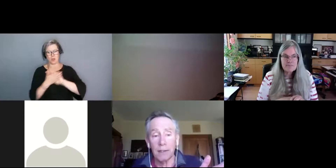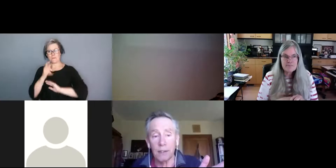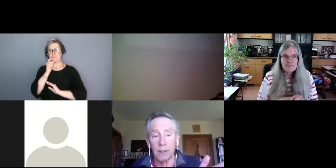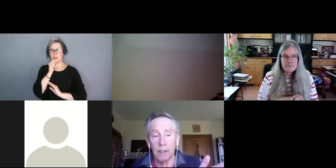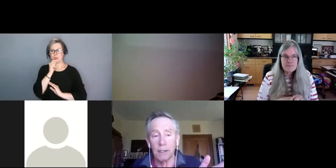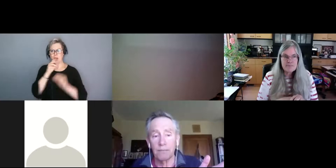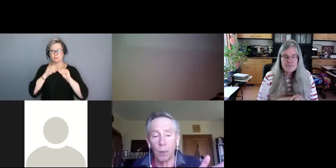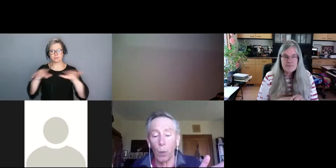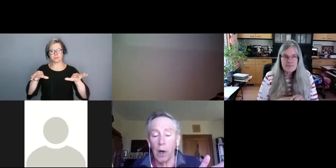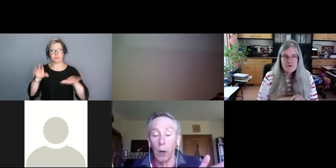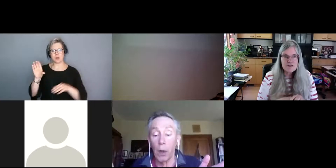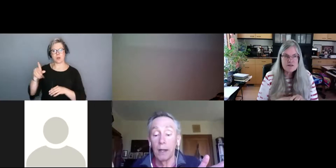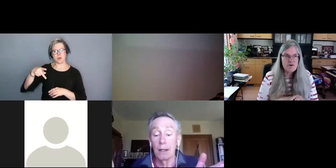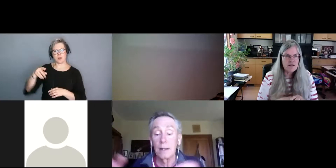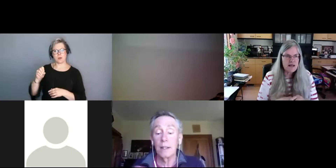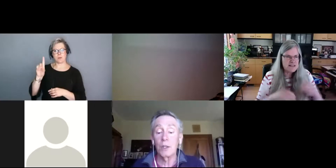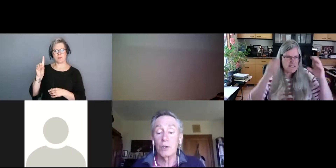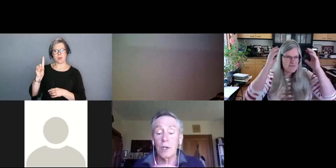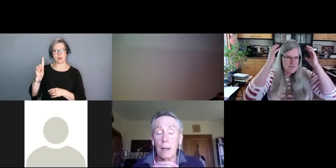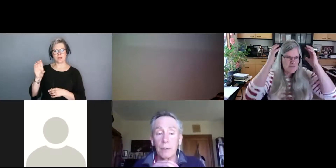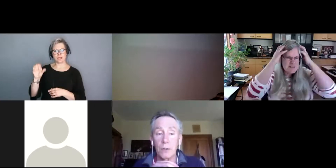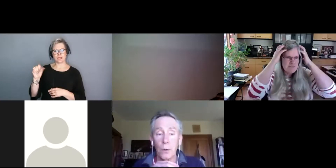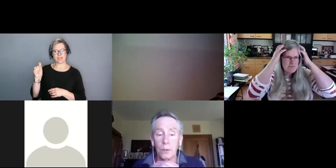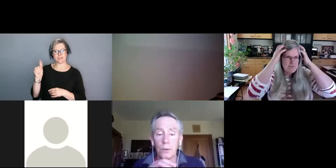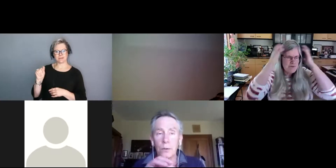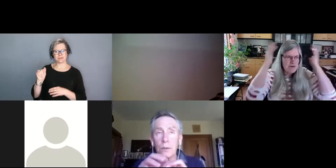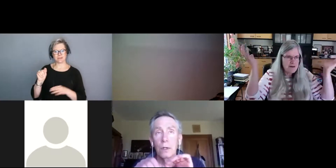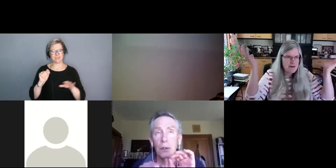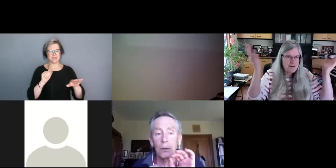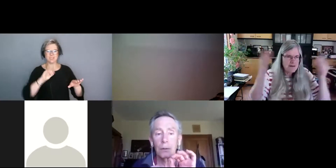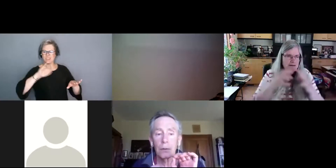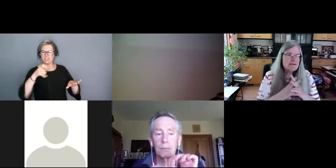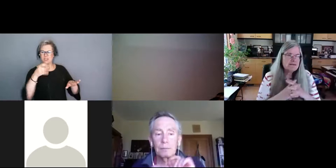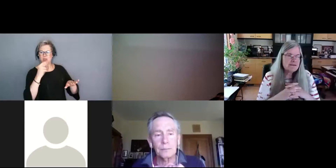podcast series where Podcast, each Dave. episode could.